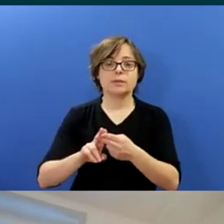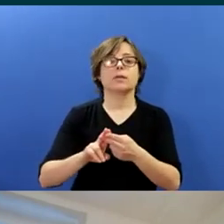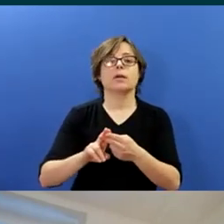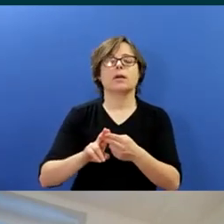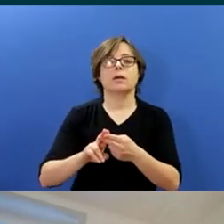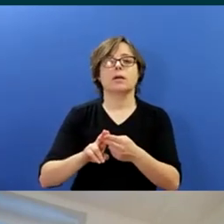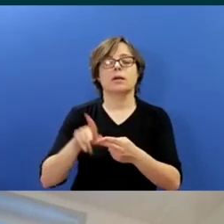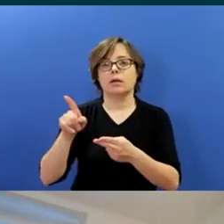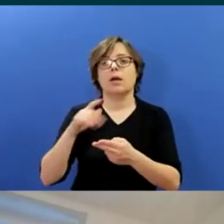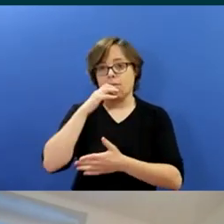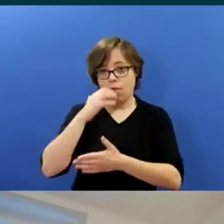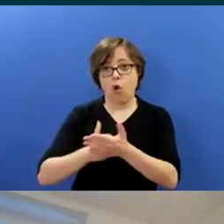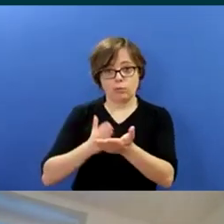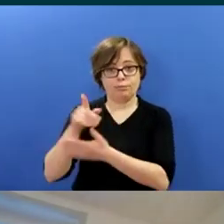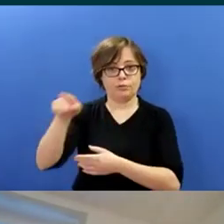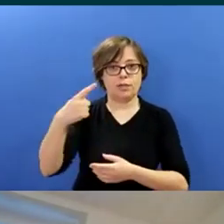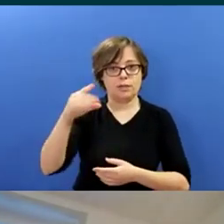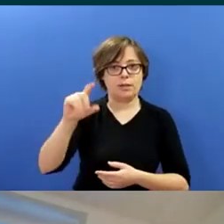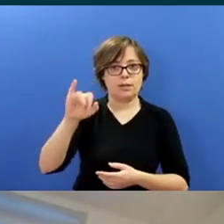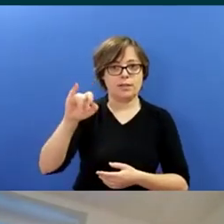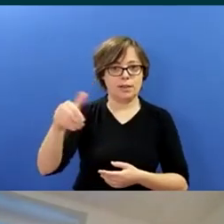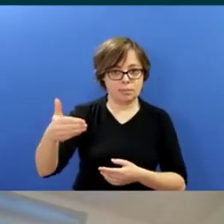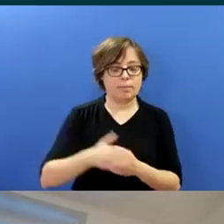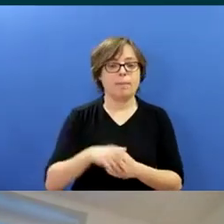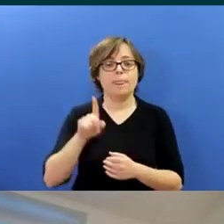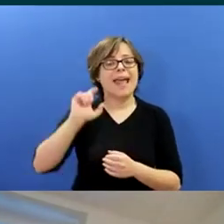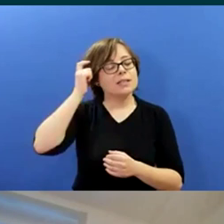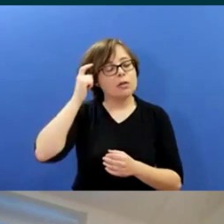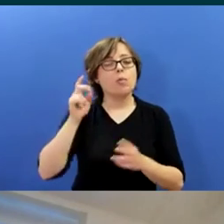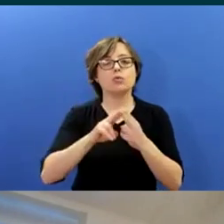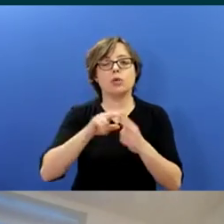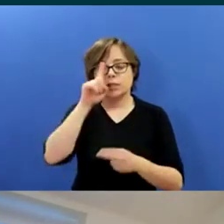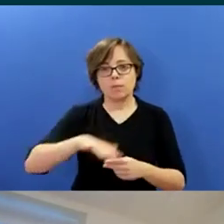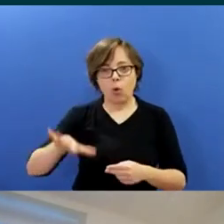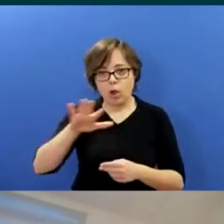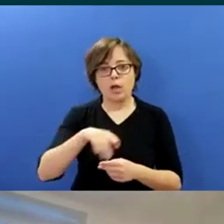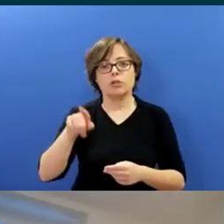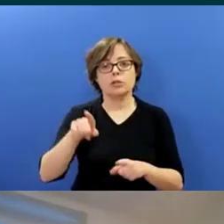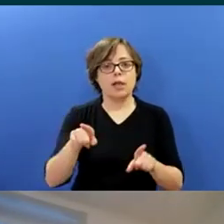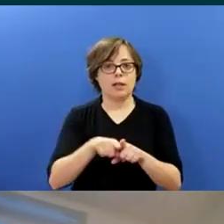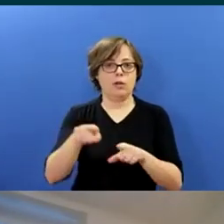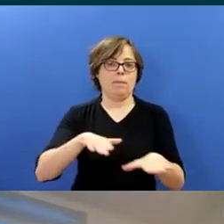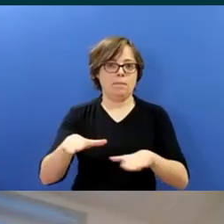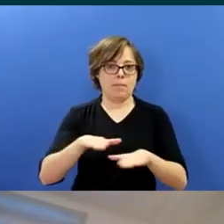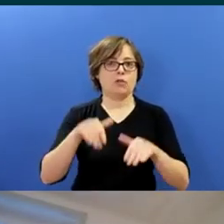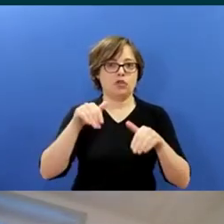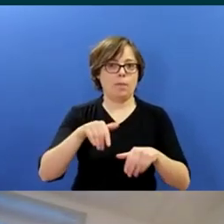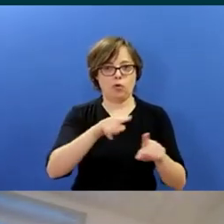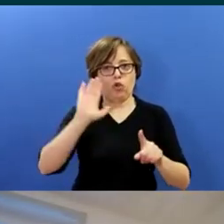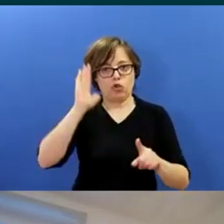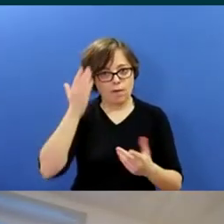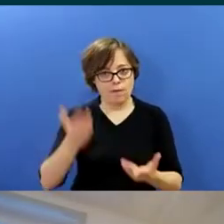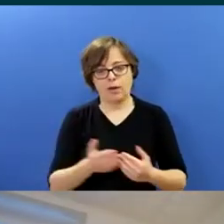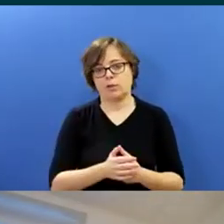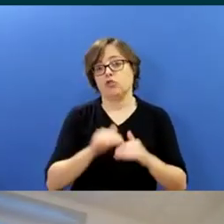konsultacje z the Decidim wykorzystaniem tej platform platformy. in their I Centrum consultations. Konsultacji Społecznych And jest also the też Social takim Consultation miejscem, gdzie Center możemy się o tym is a dowiedzieć. place where we Można can